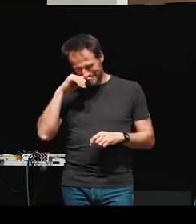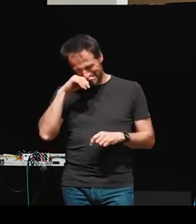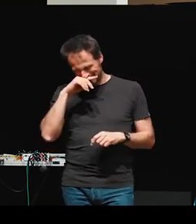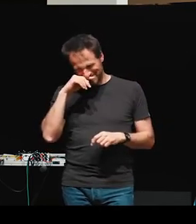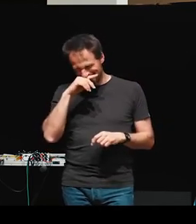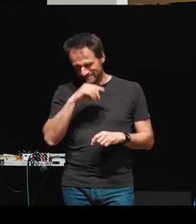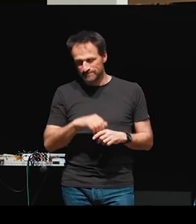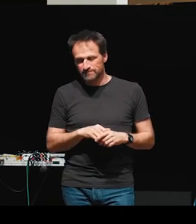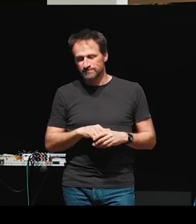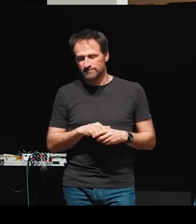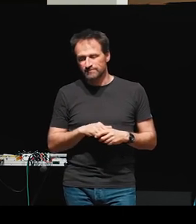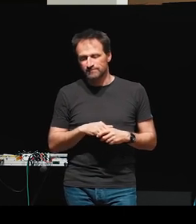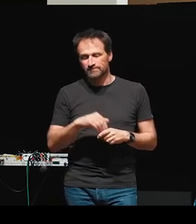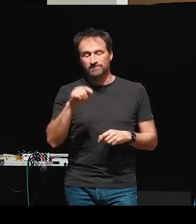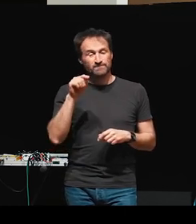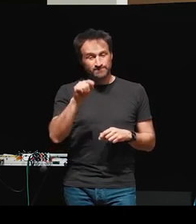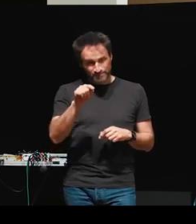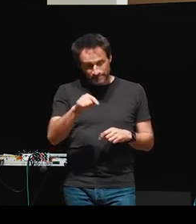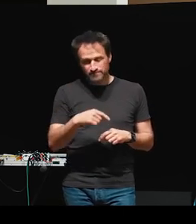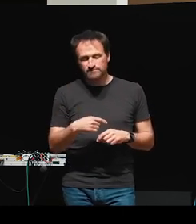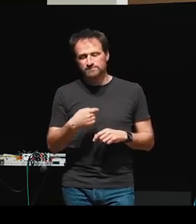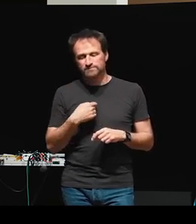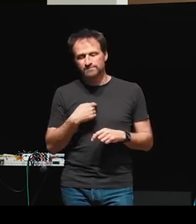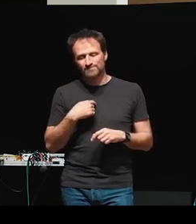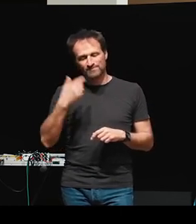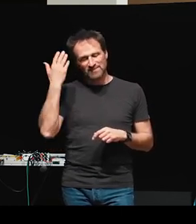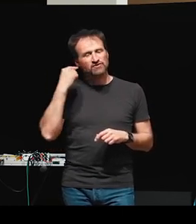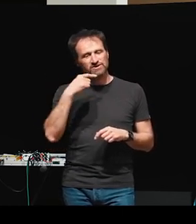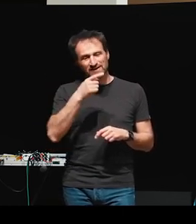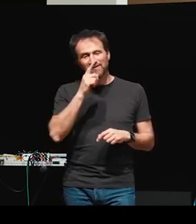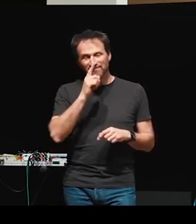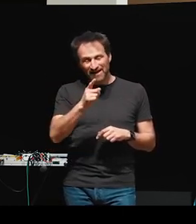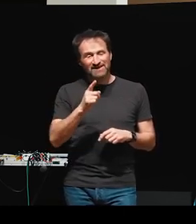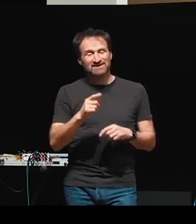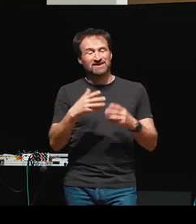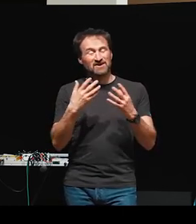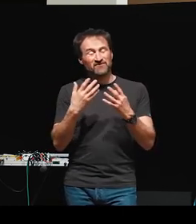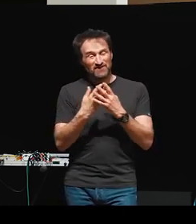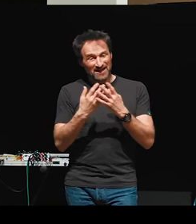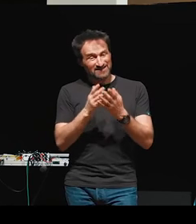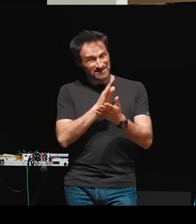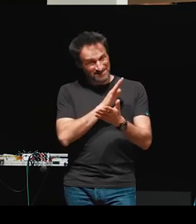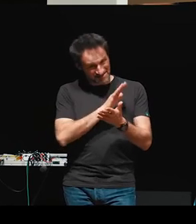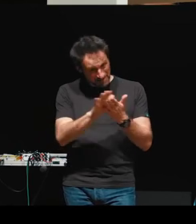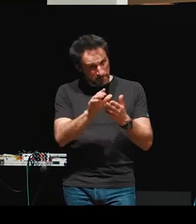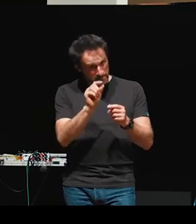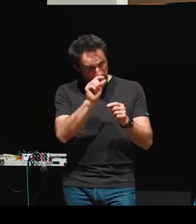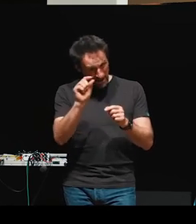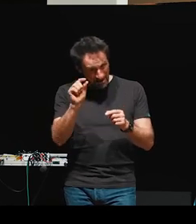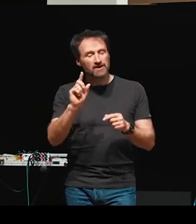So as I said, I want to, when the filter is simple, I want to render the to-do only if